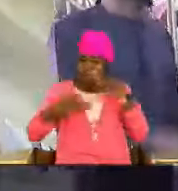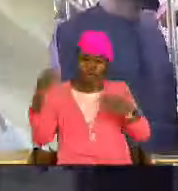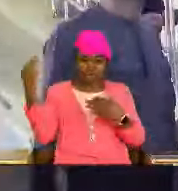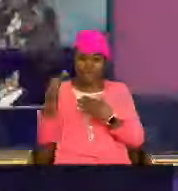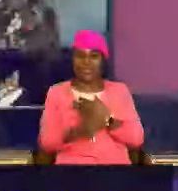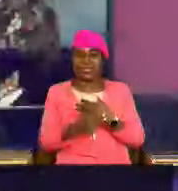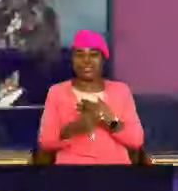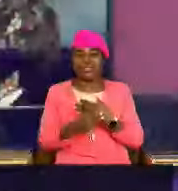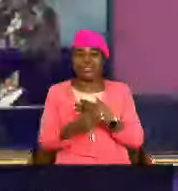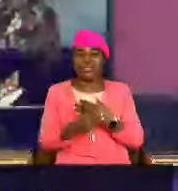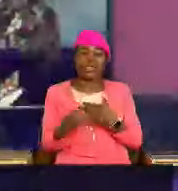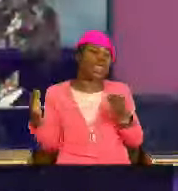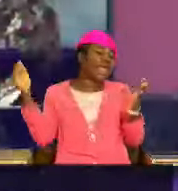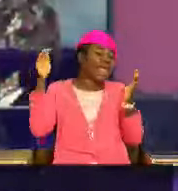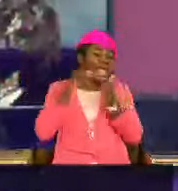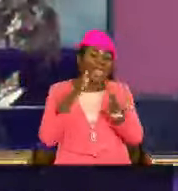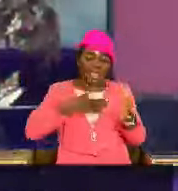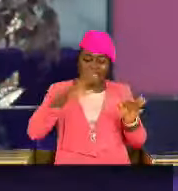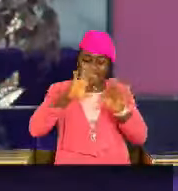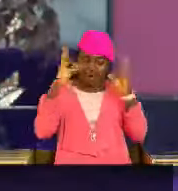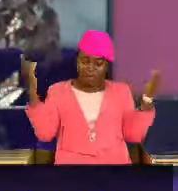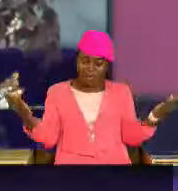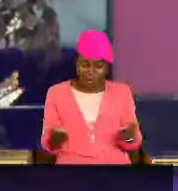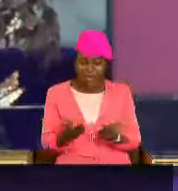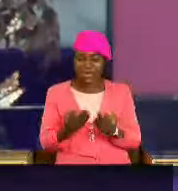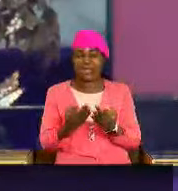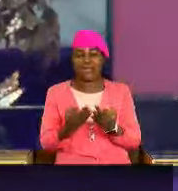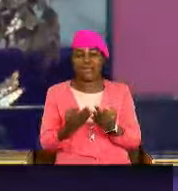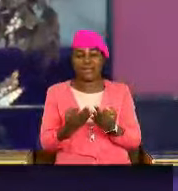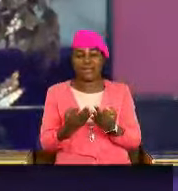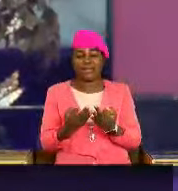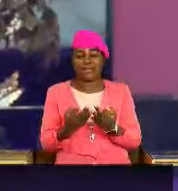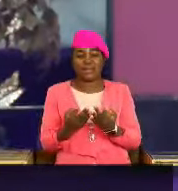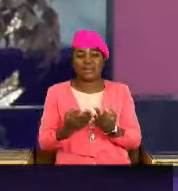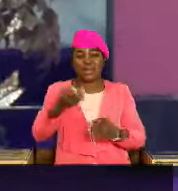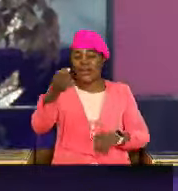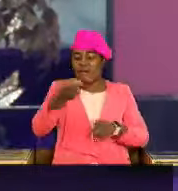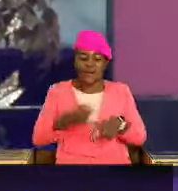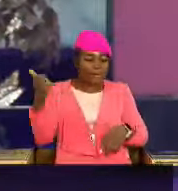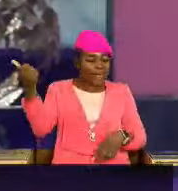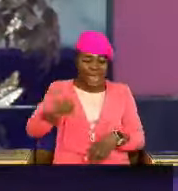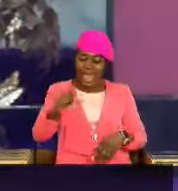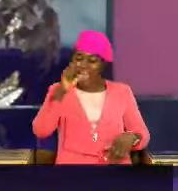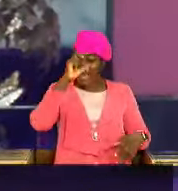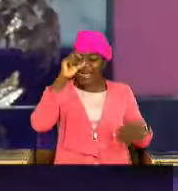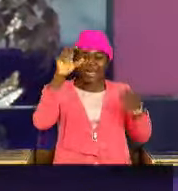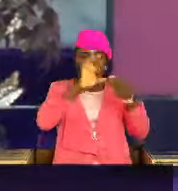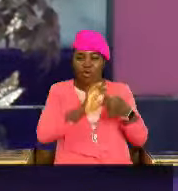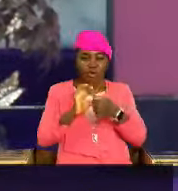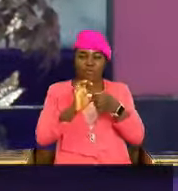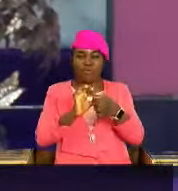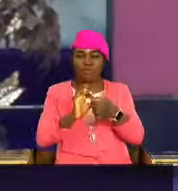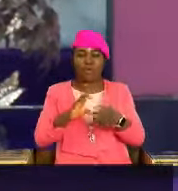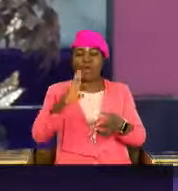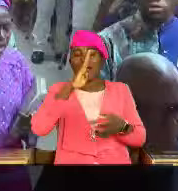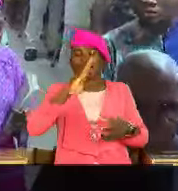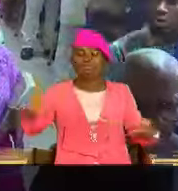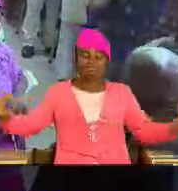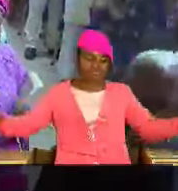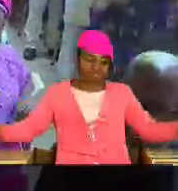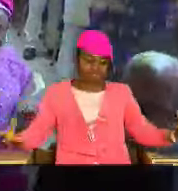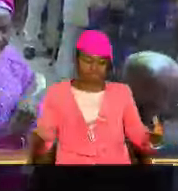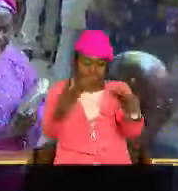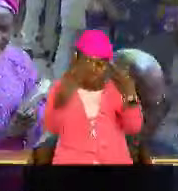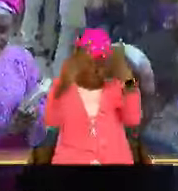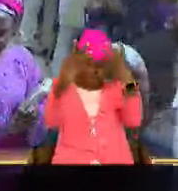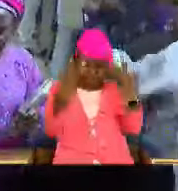judgment against my family from any c be roasted by